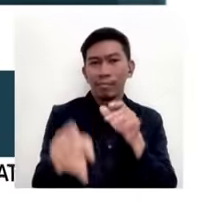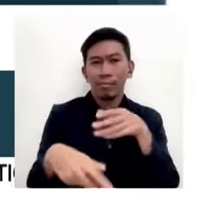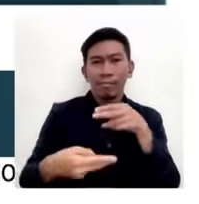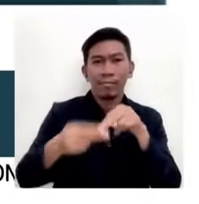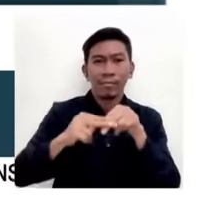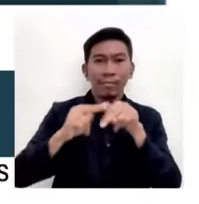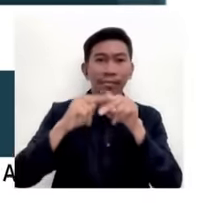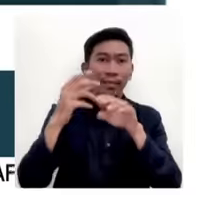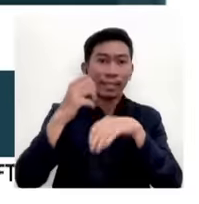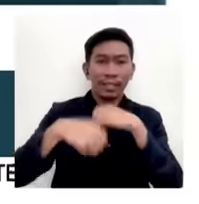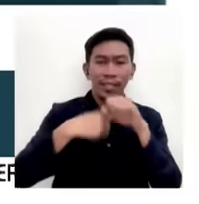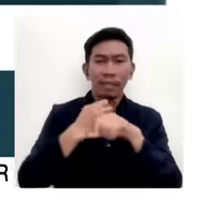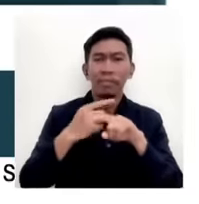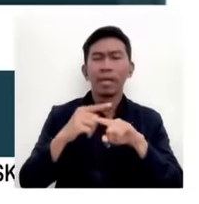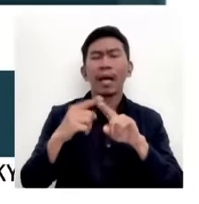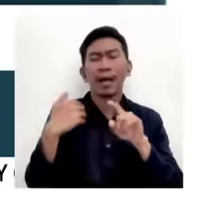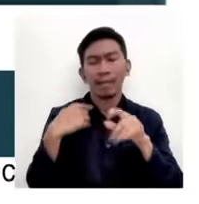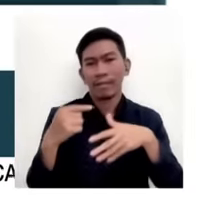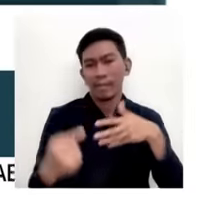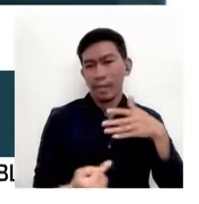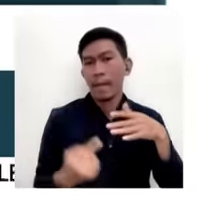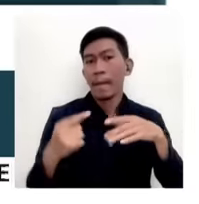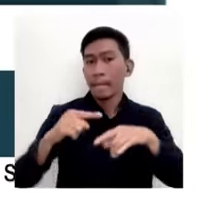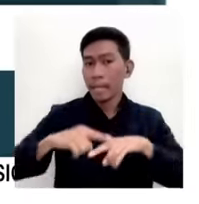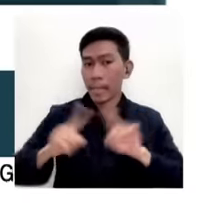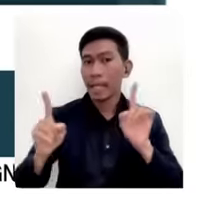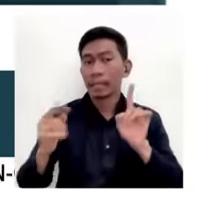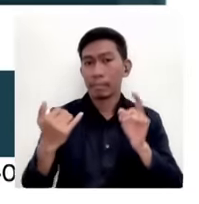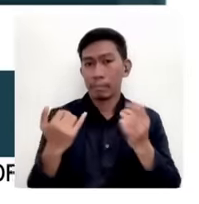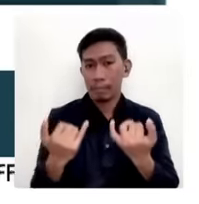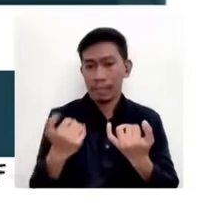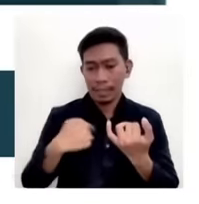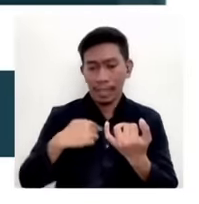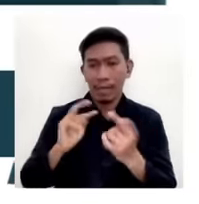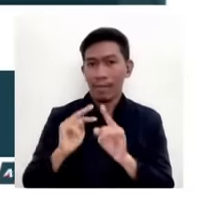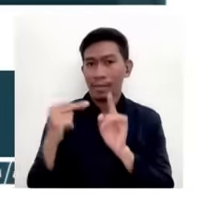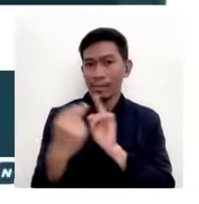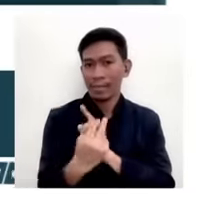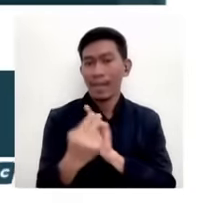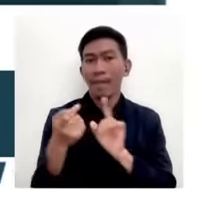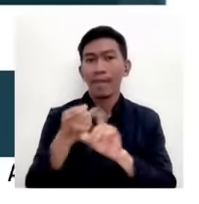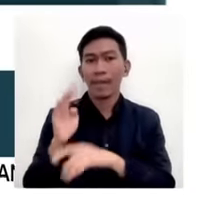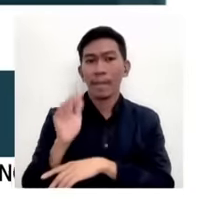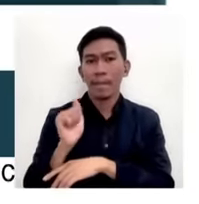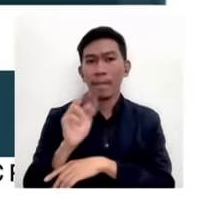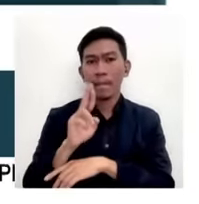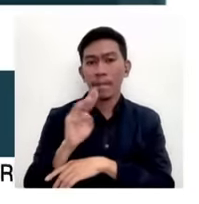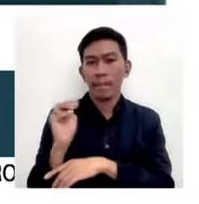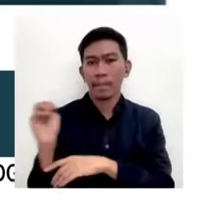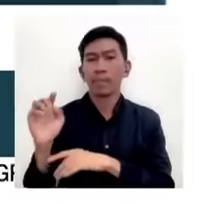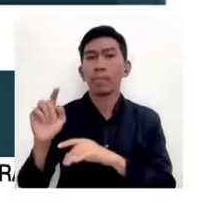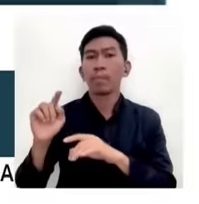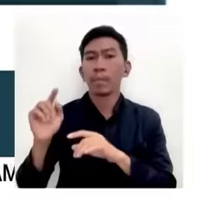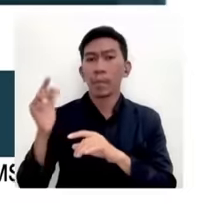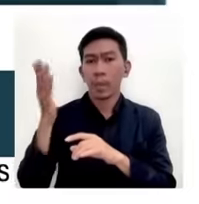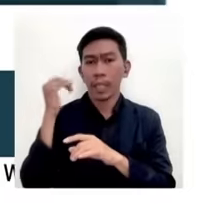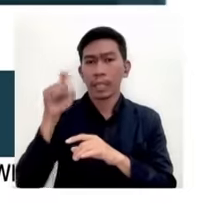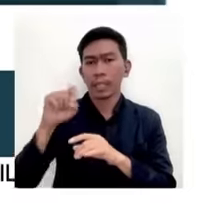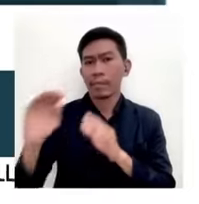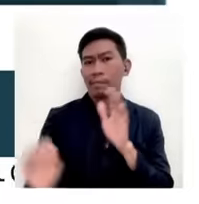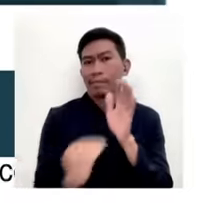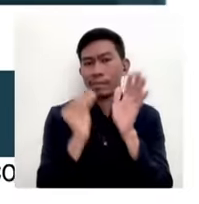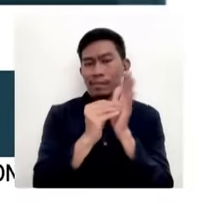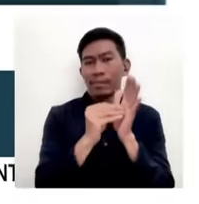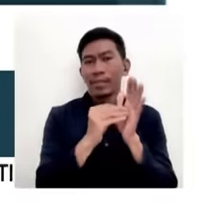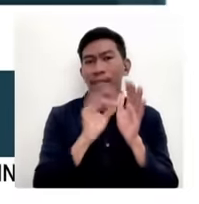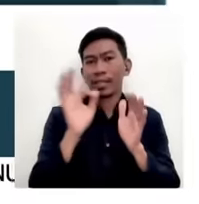of the sacrifices. But I'm speaking here from the perspective of the Bangsamoro being entrenched in the 1987 constitution, no?